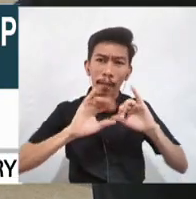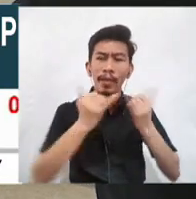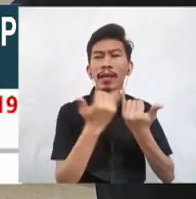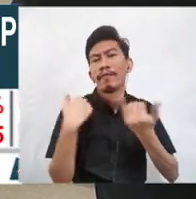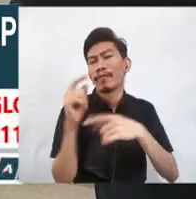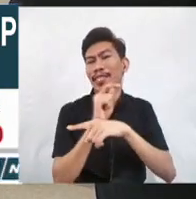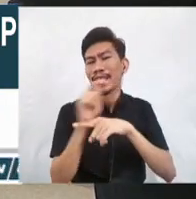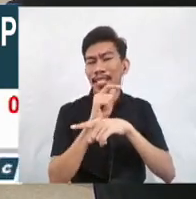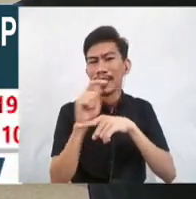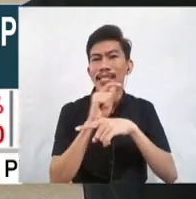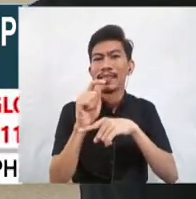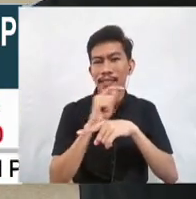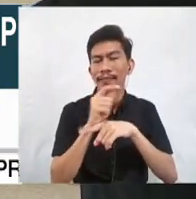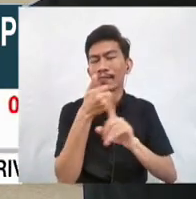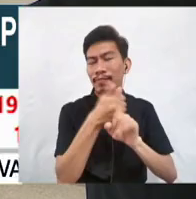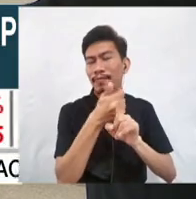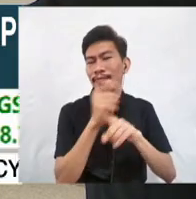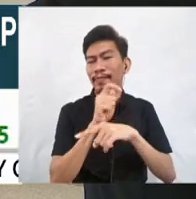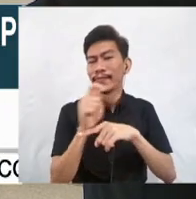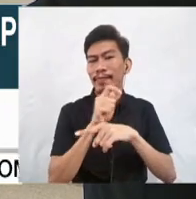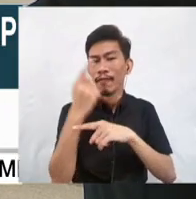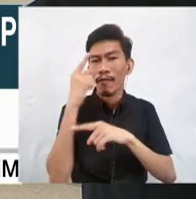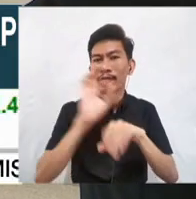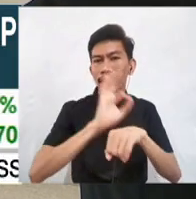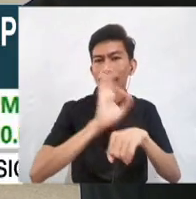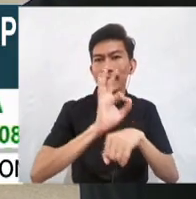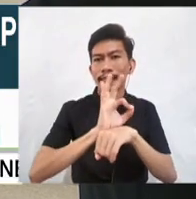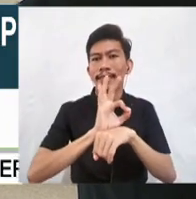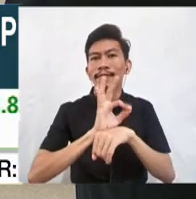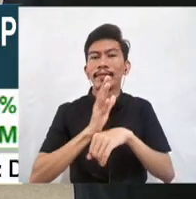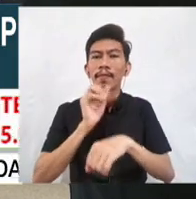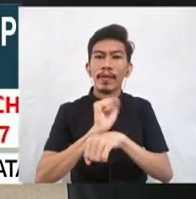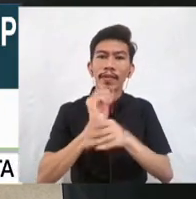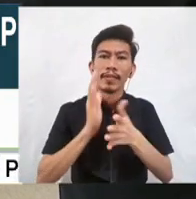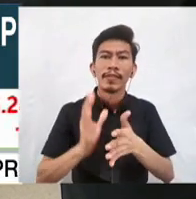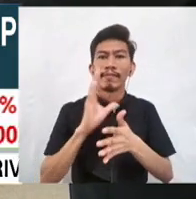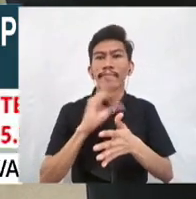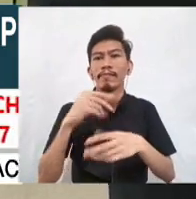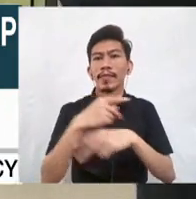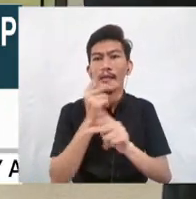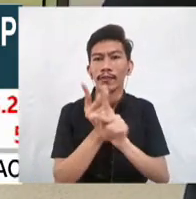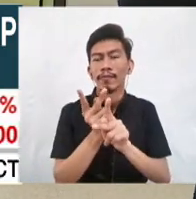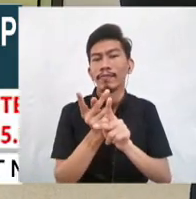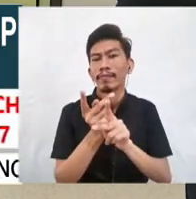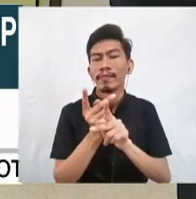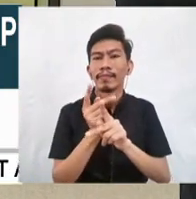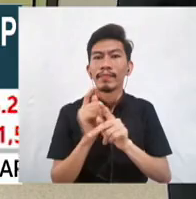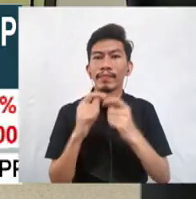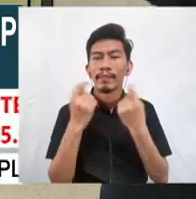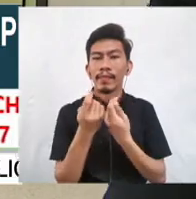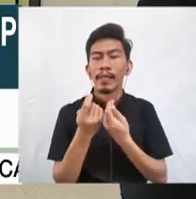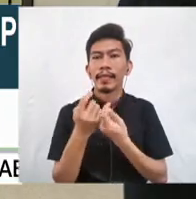free skills training mm-hmm. for the factory workers or those in the production area. Mm-hmm. In our economic